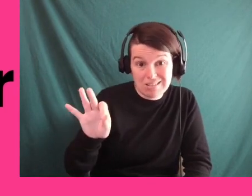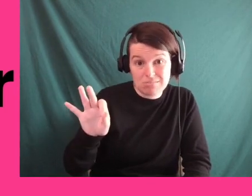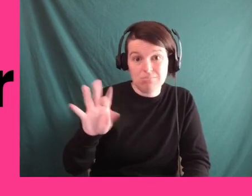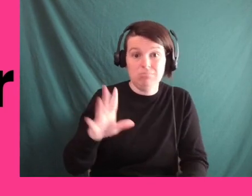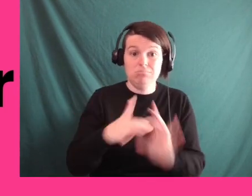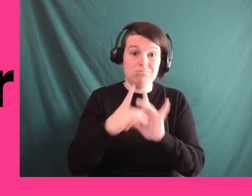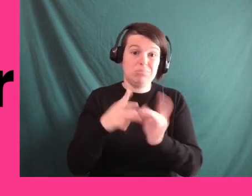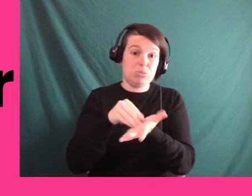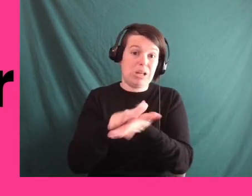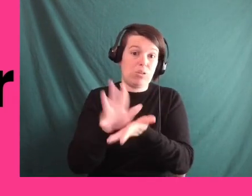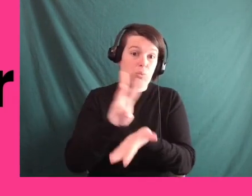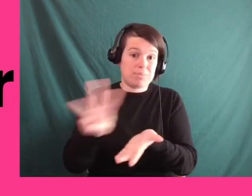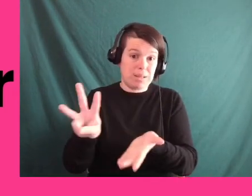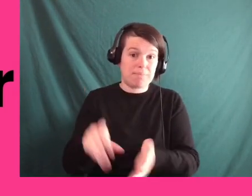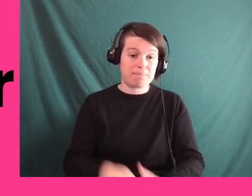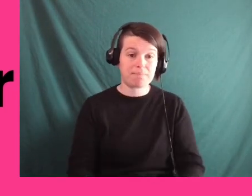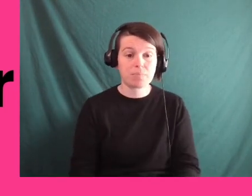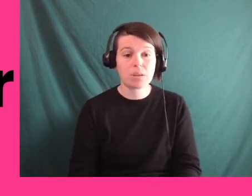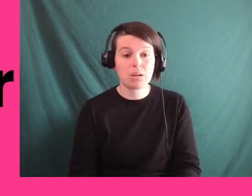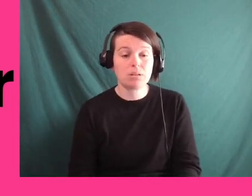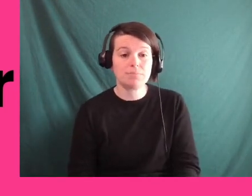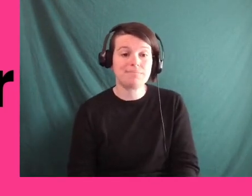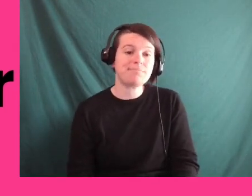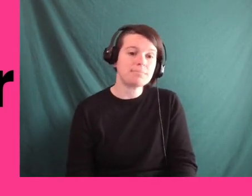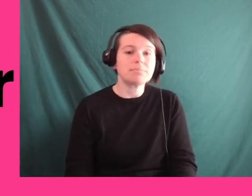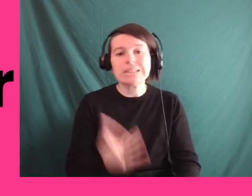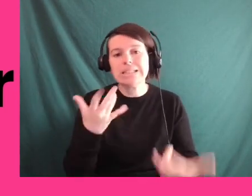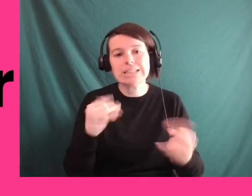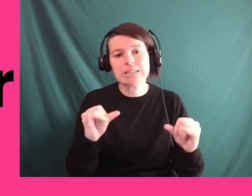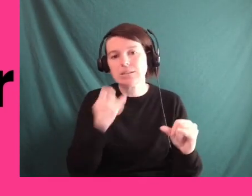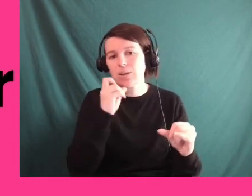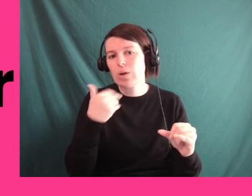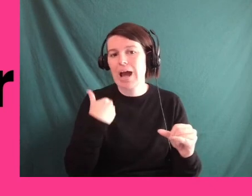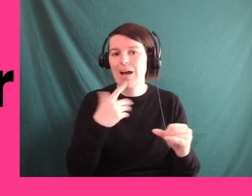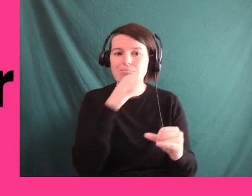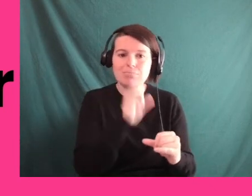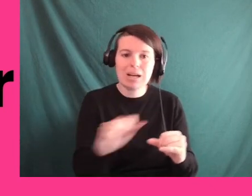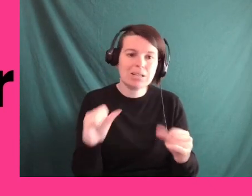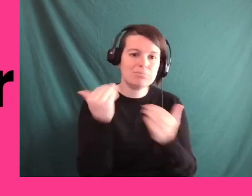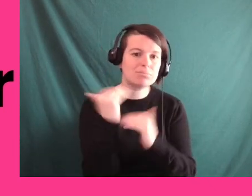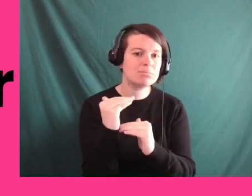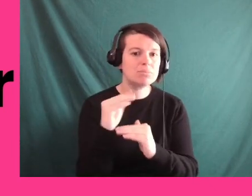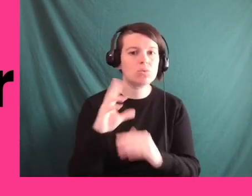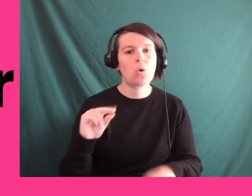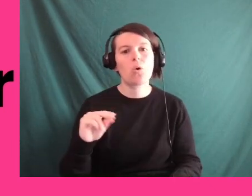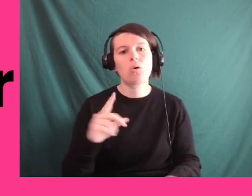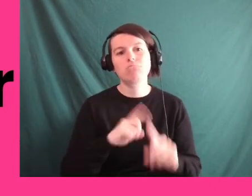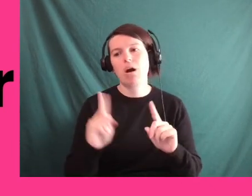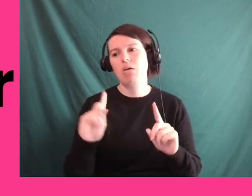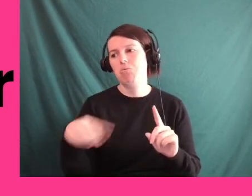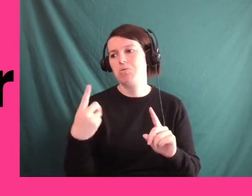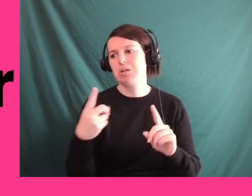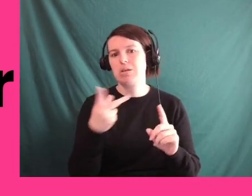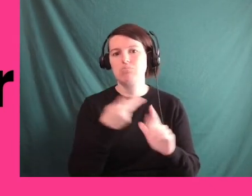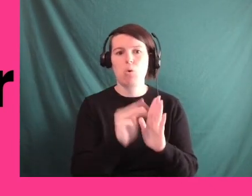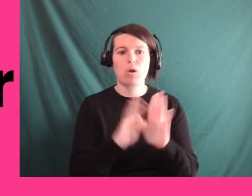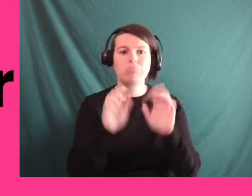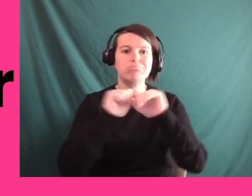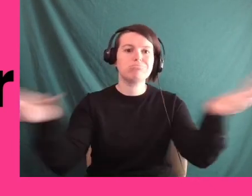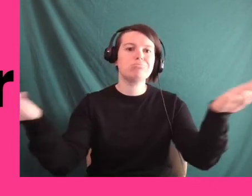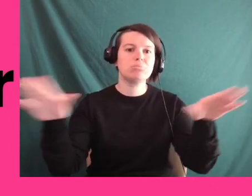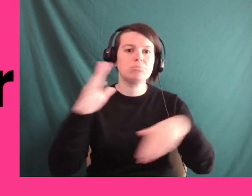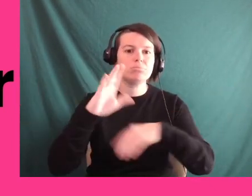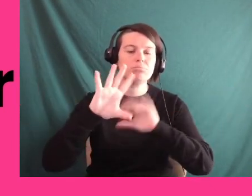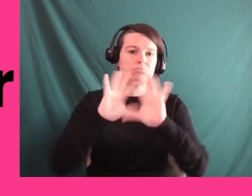websites. Despite this, they don't have any age restrictions, and they're one of the only programs to ship internationally, which